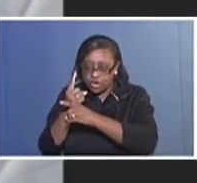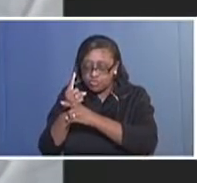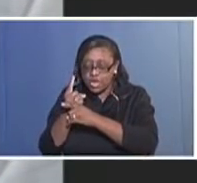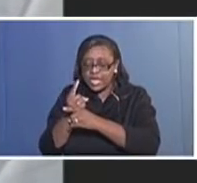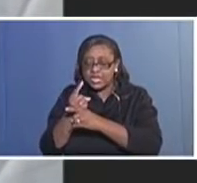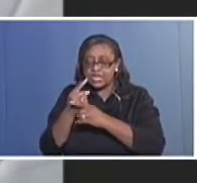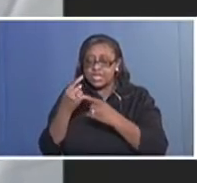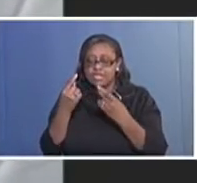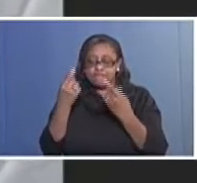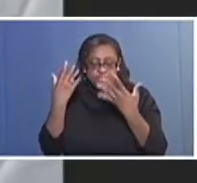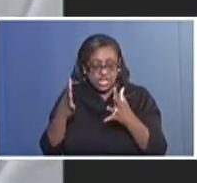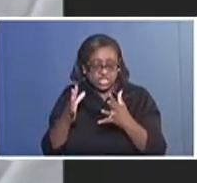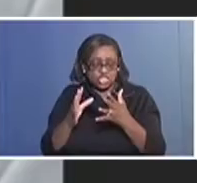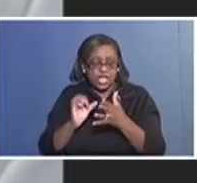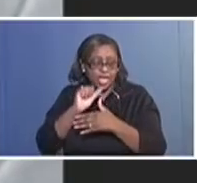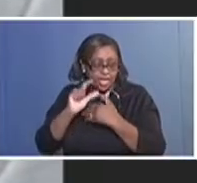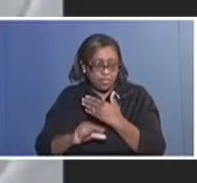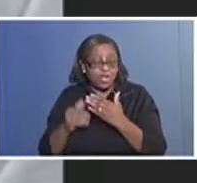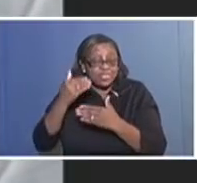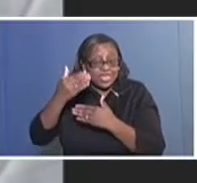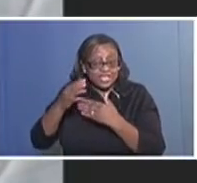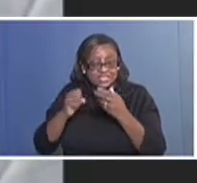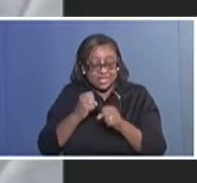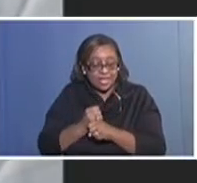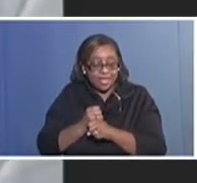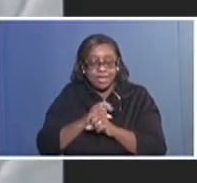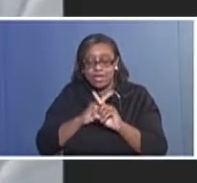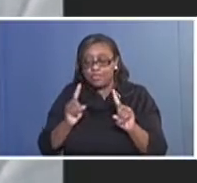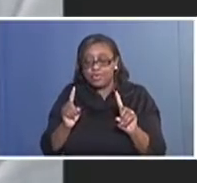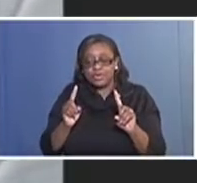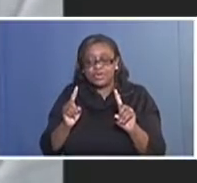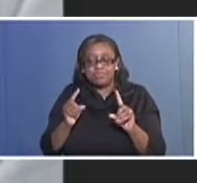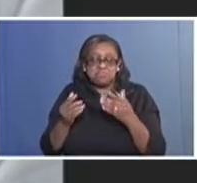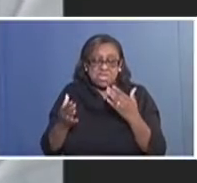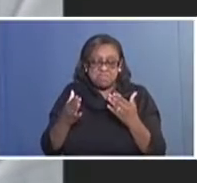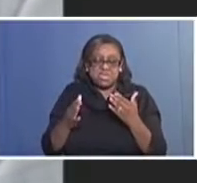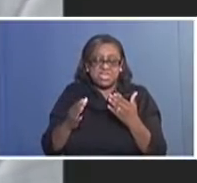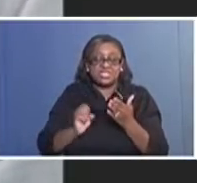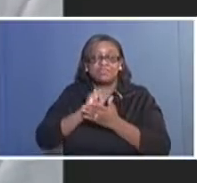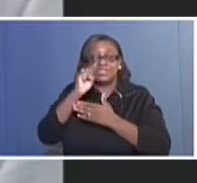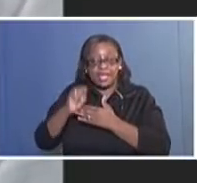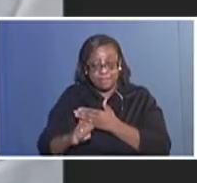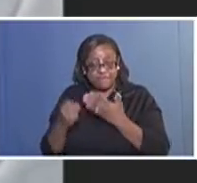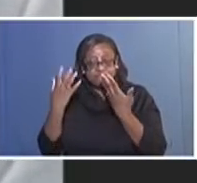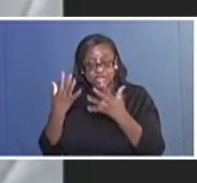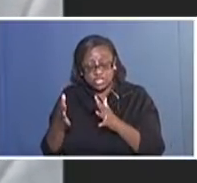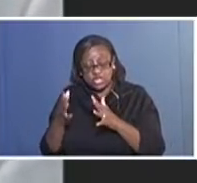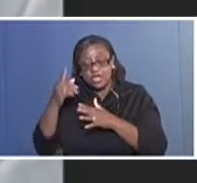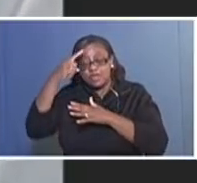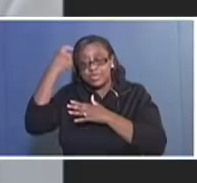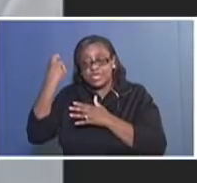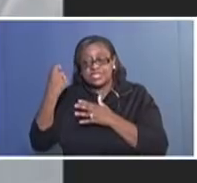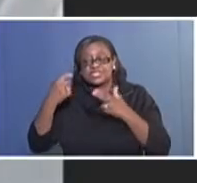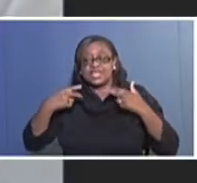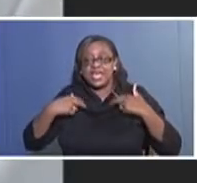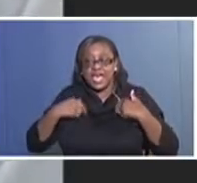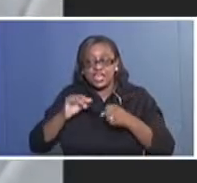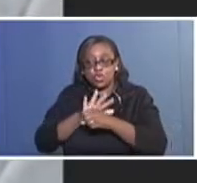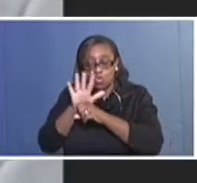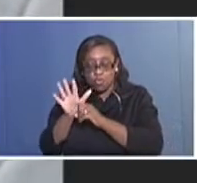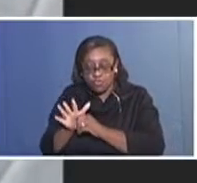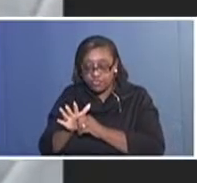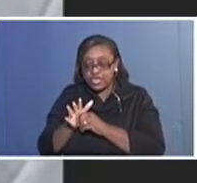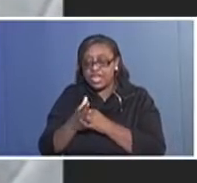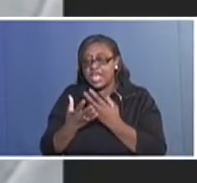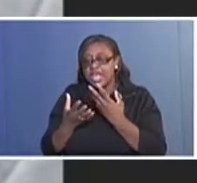April of next year. We're looking at a completion September, October of next year. And the reason for that is, of course, is COVID.